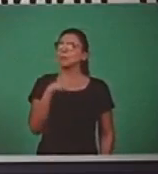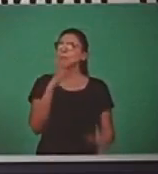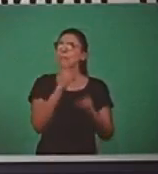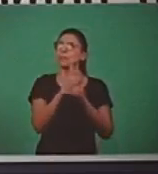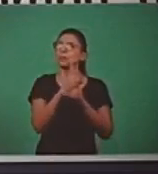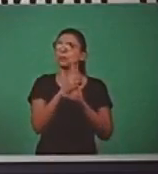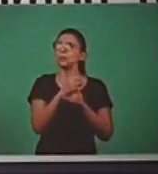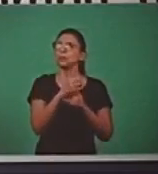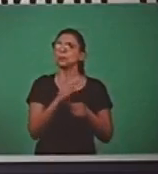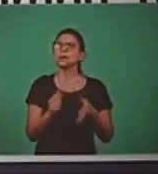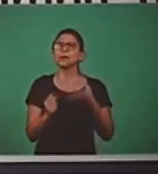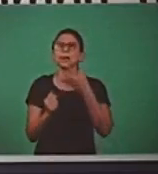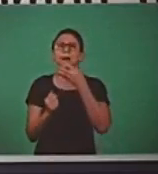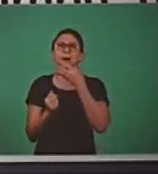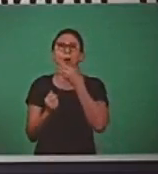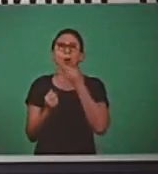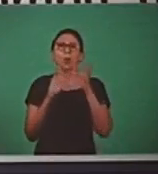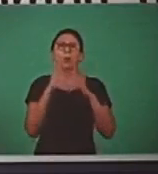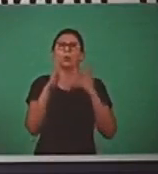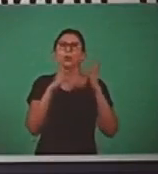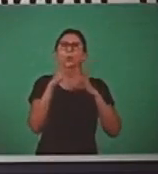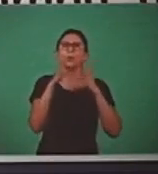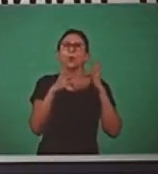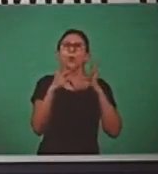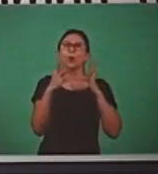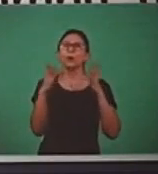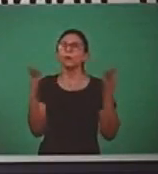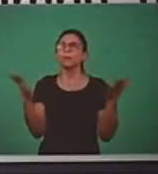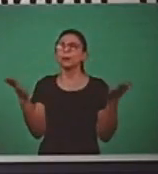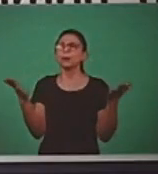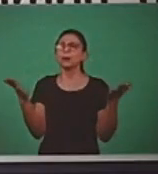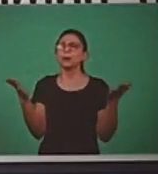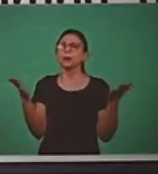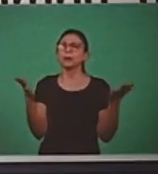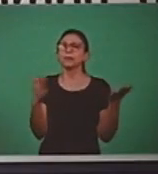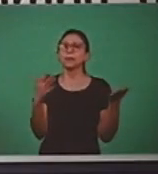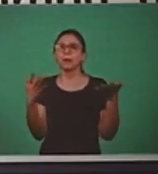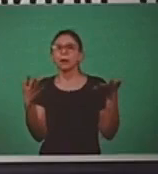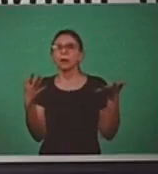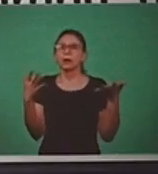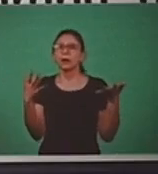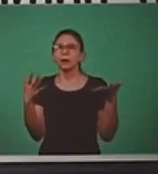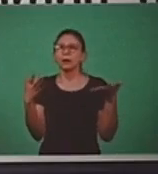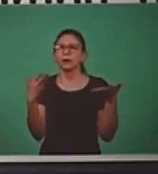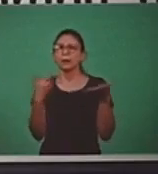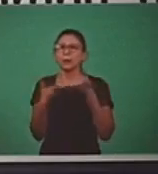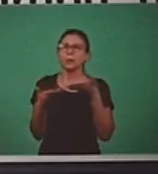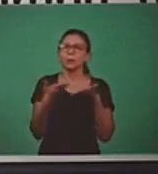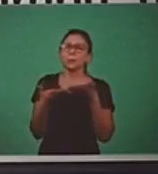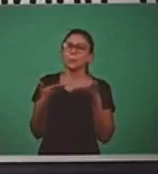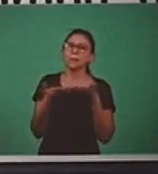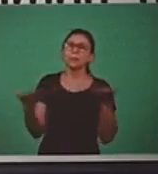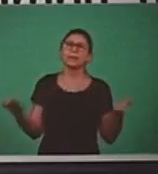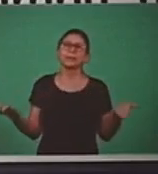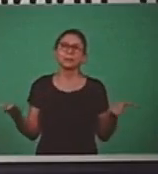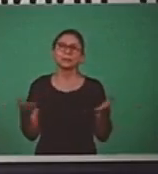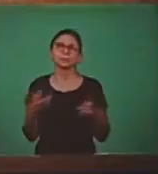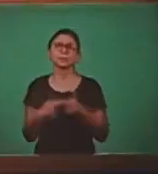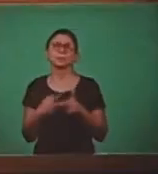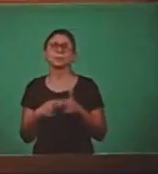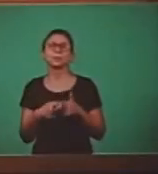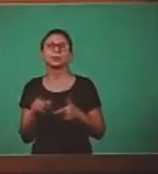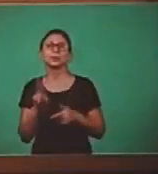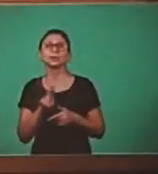groom. They went out, but they went toward the darkness, because they didn't go towards the groom